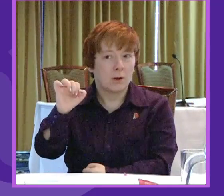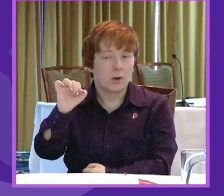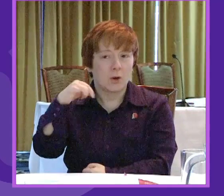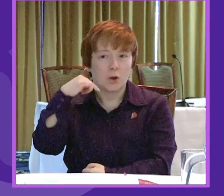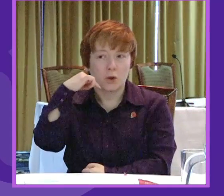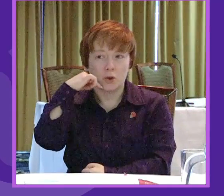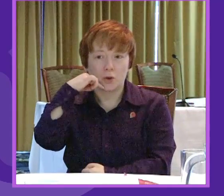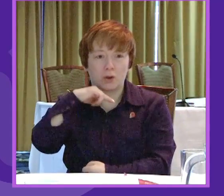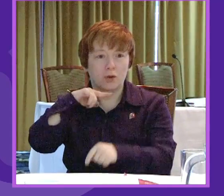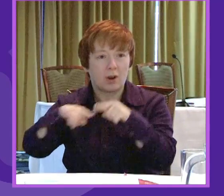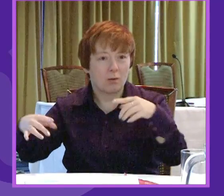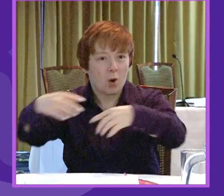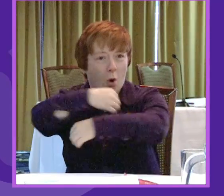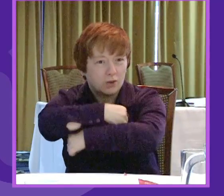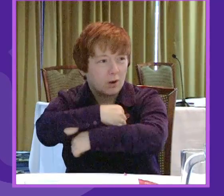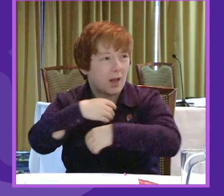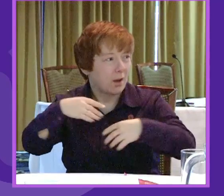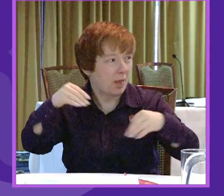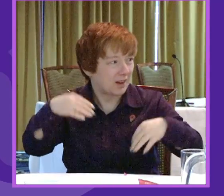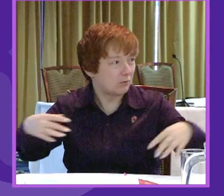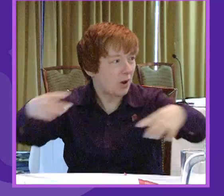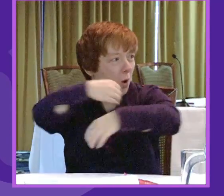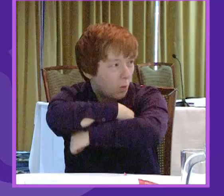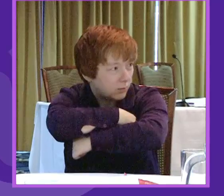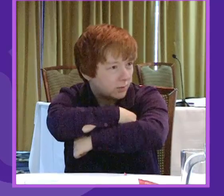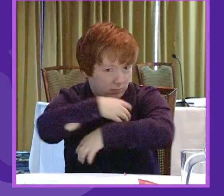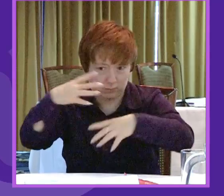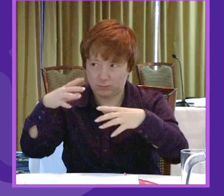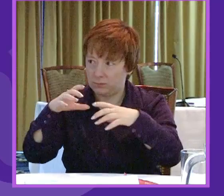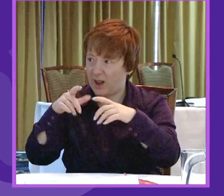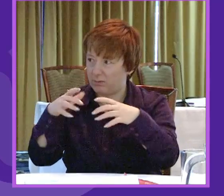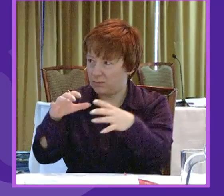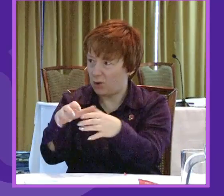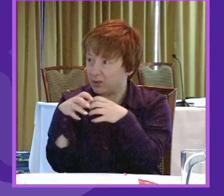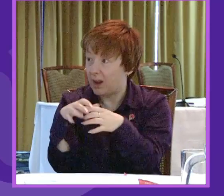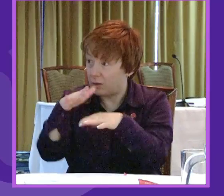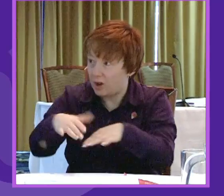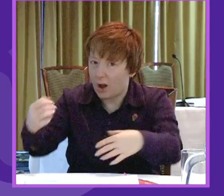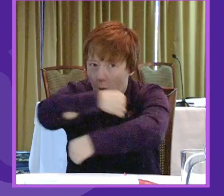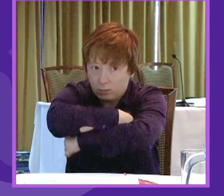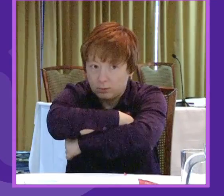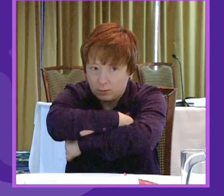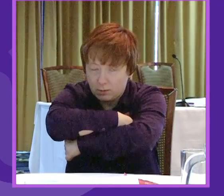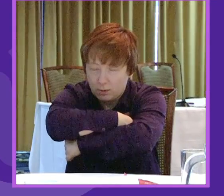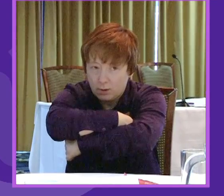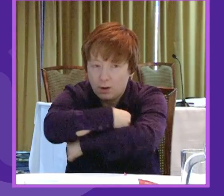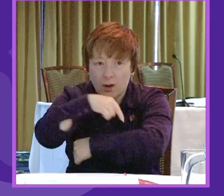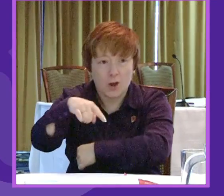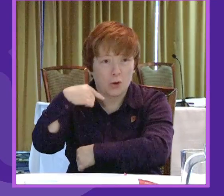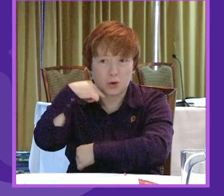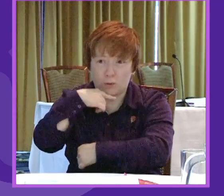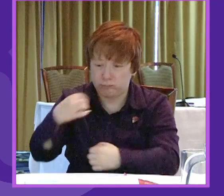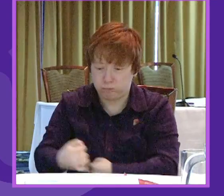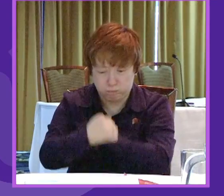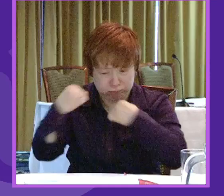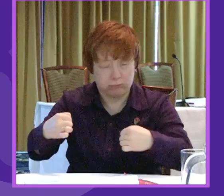is... she's trying to hold her son, she's got a blanket, she's trying to kind of contain him, I think.